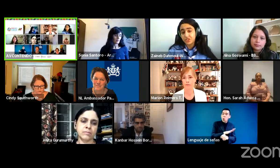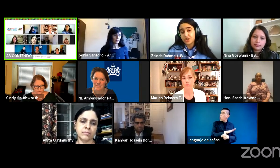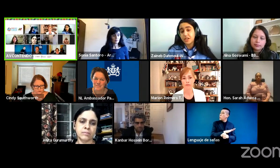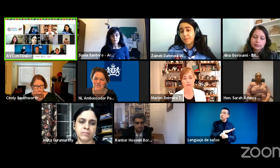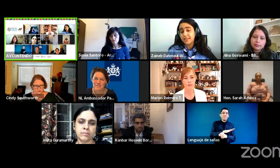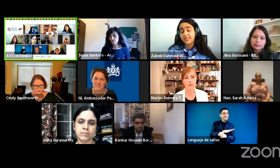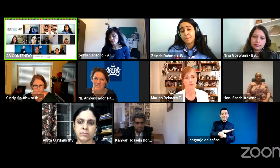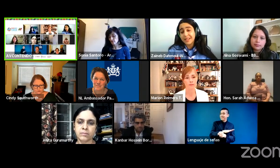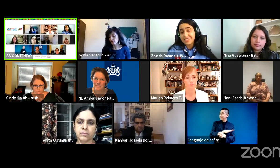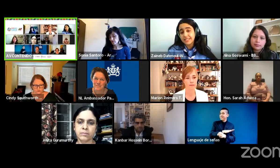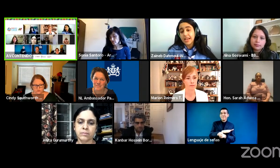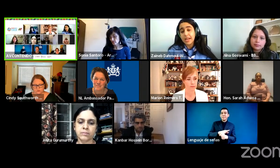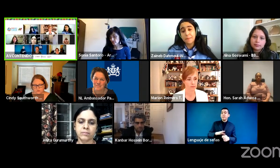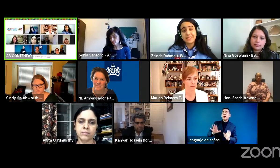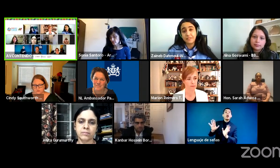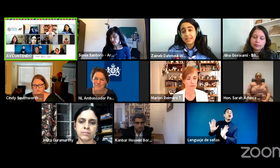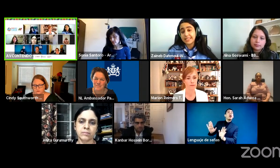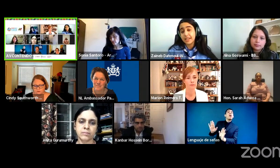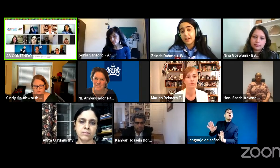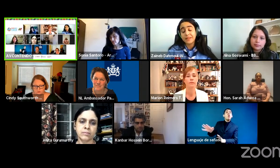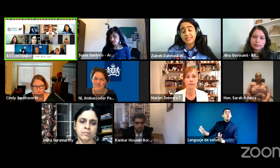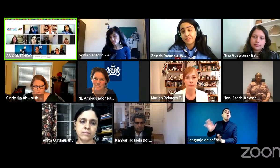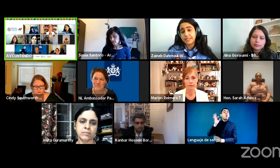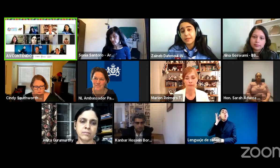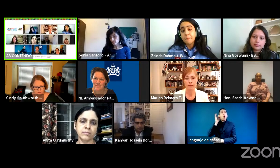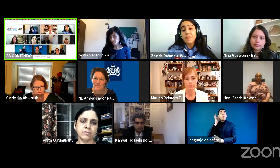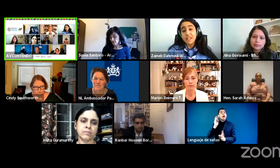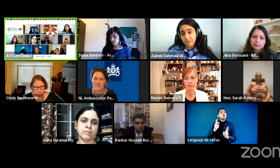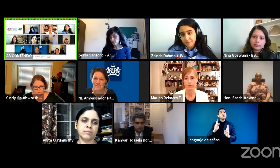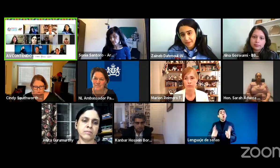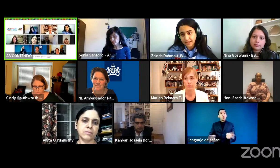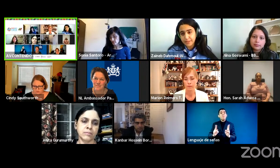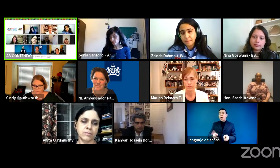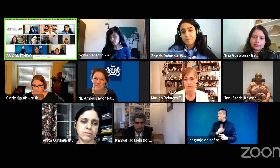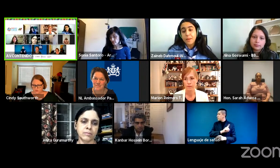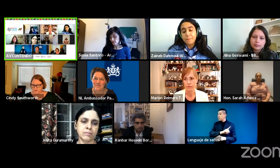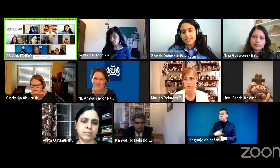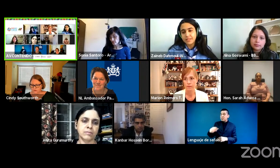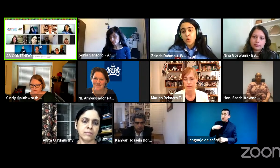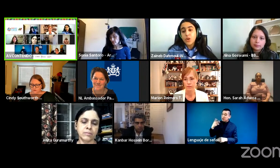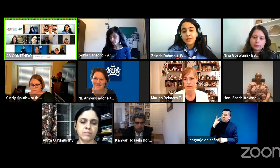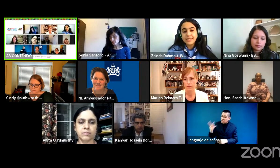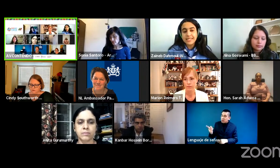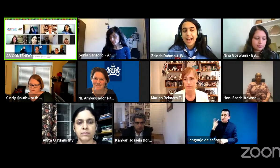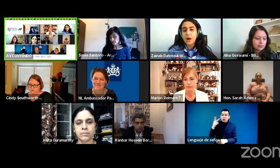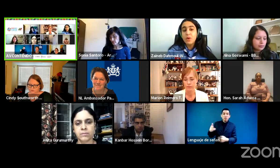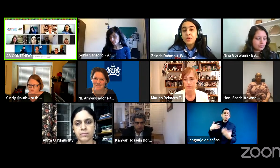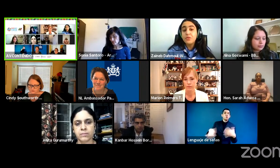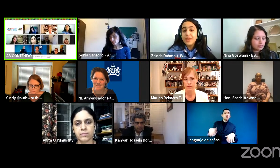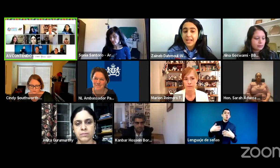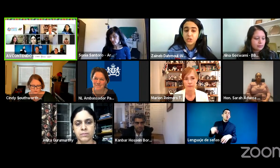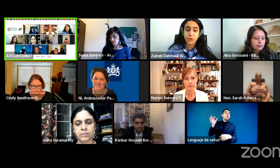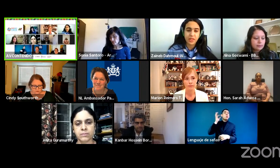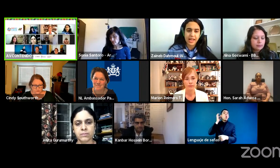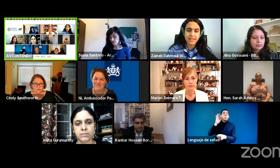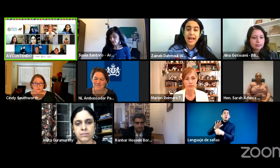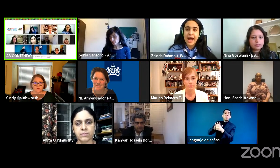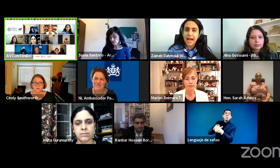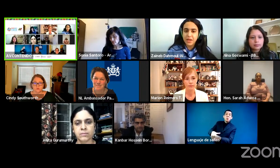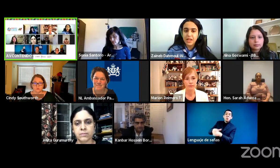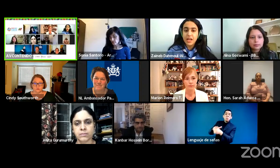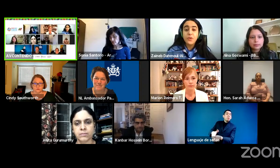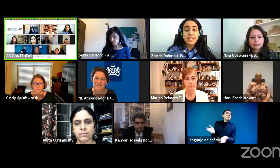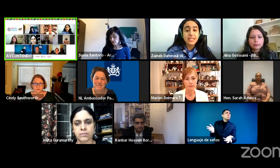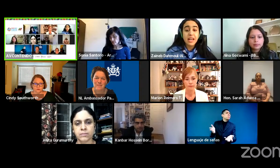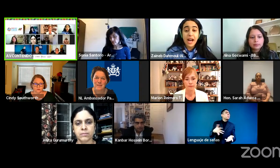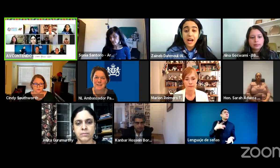portray aggression in males and passivity in females. But we don't see how women react toward that.